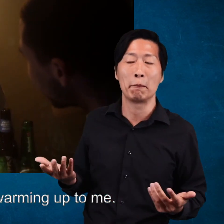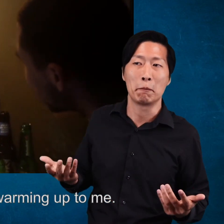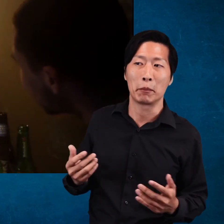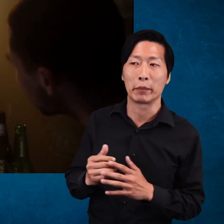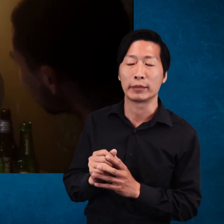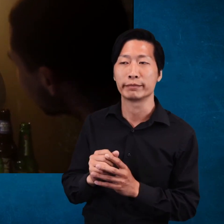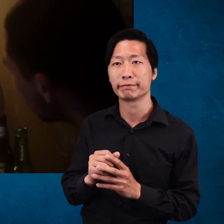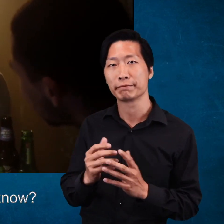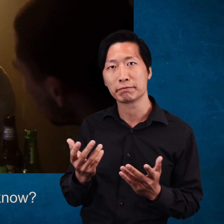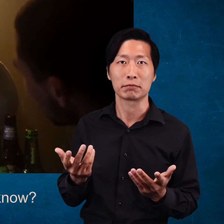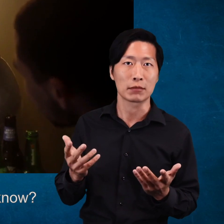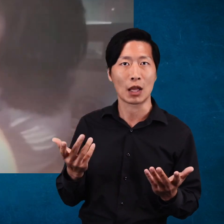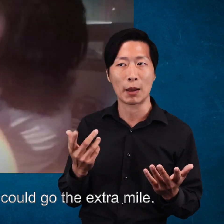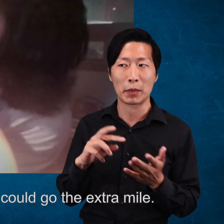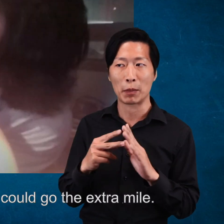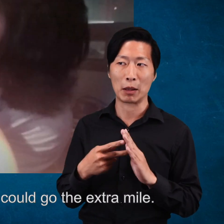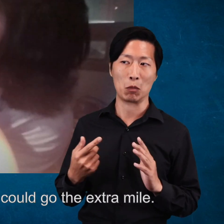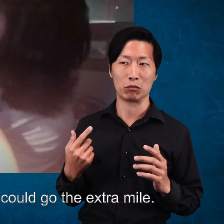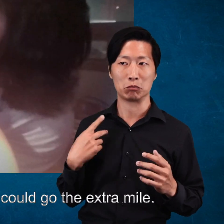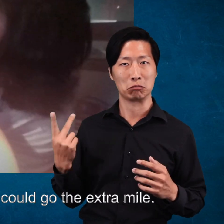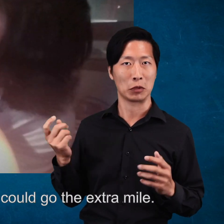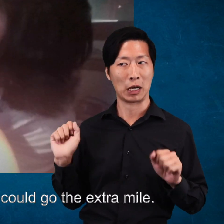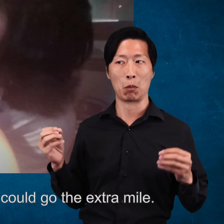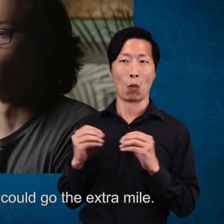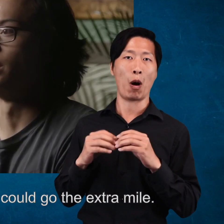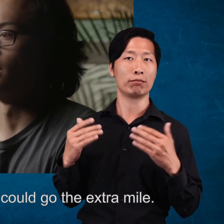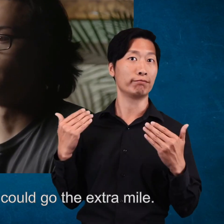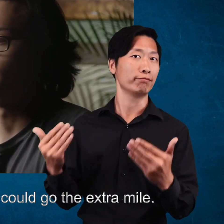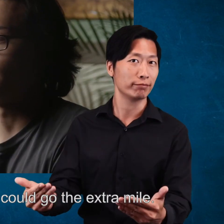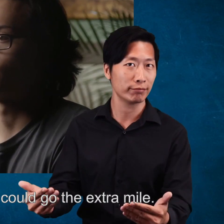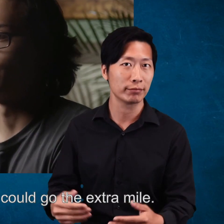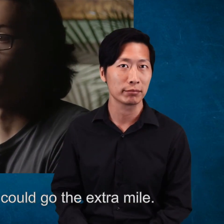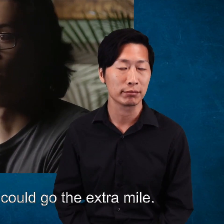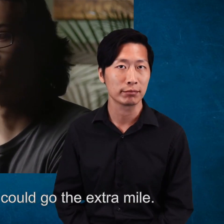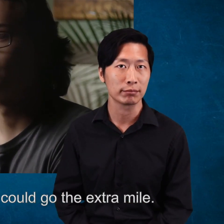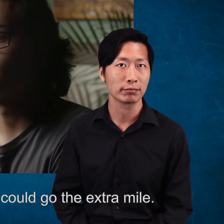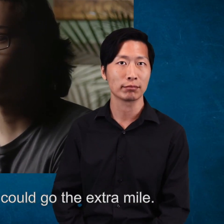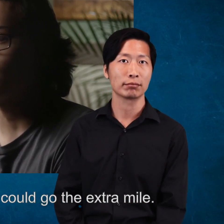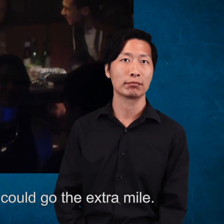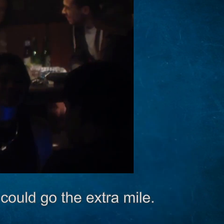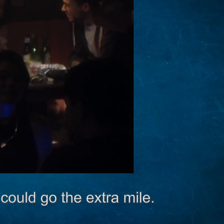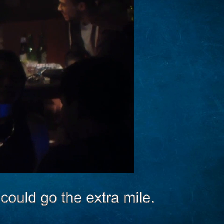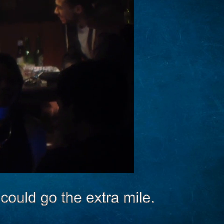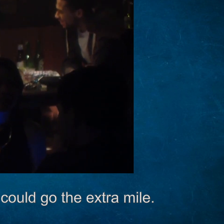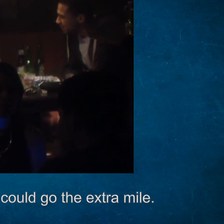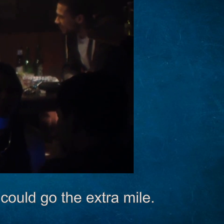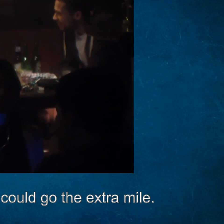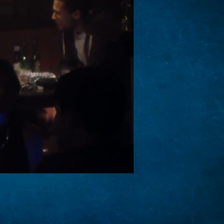to me, you know, and that me and her could go the extra mile.